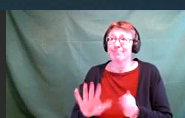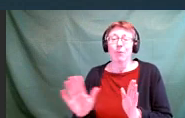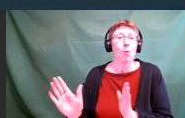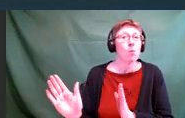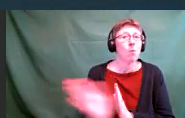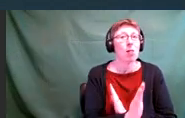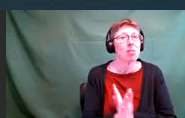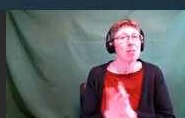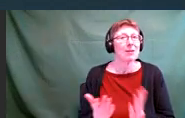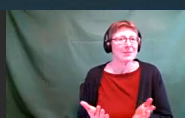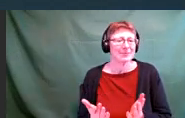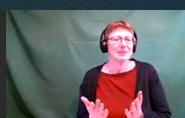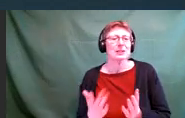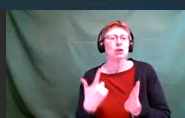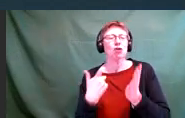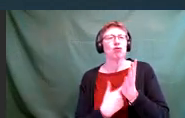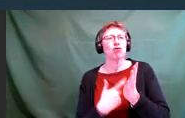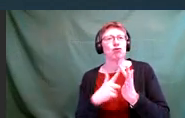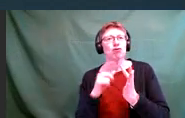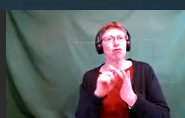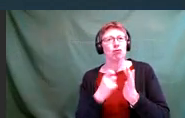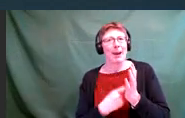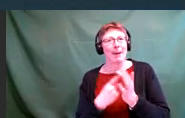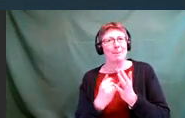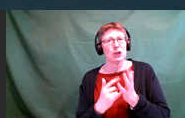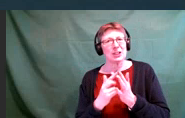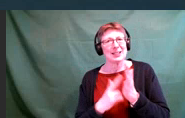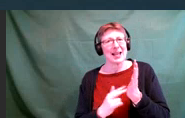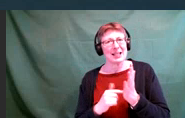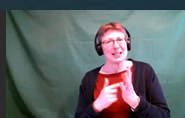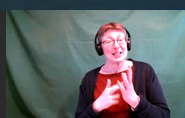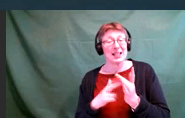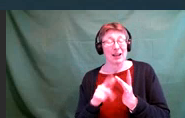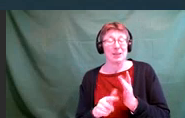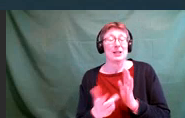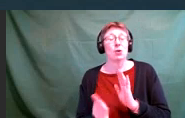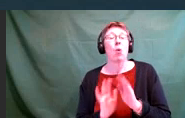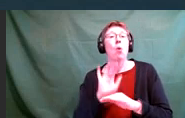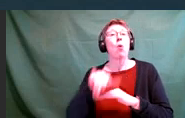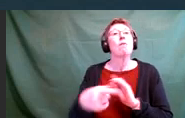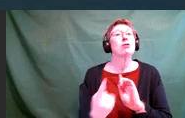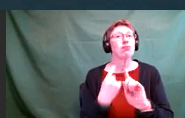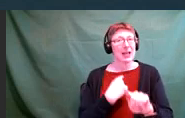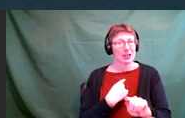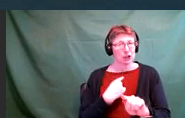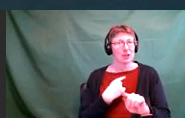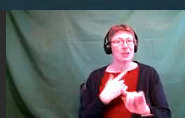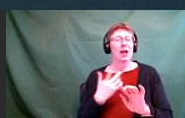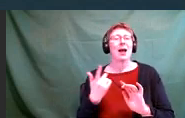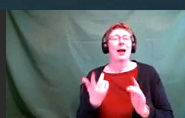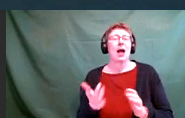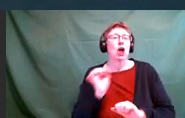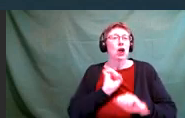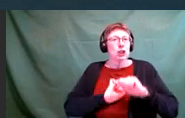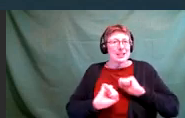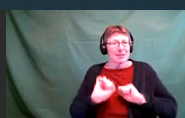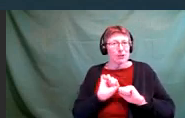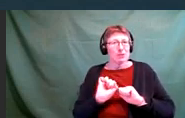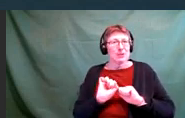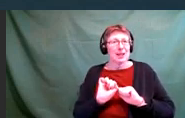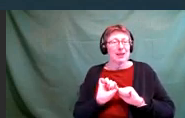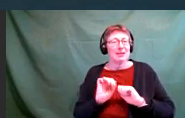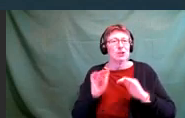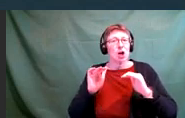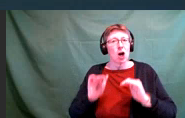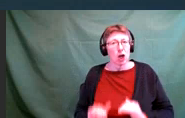So representativeness leads to an overreaction, and conservatism leads to an